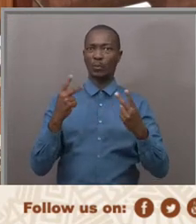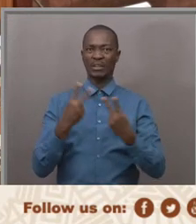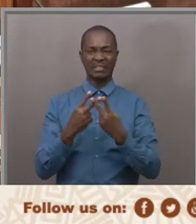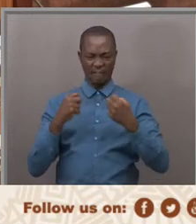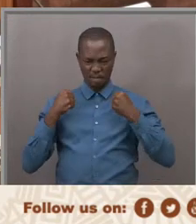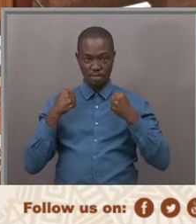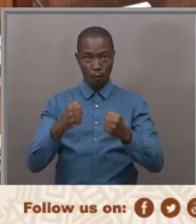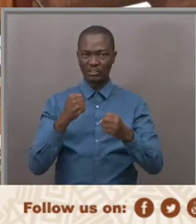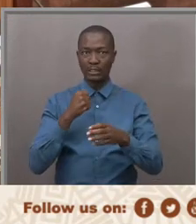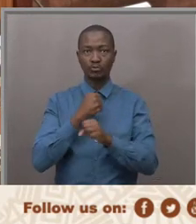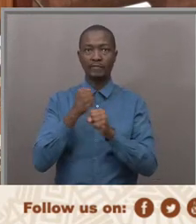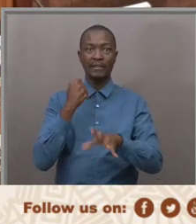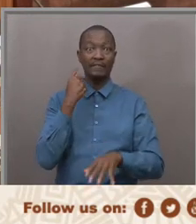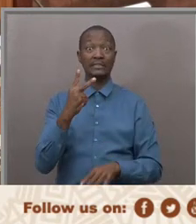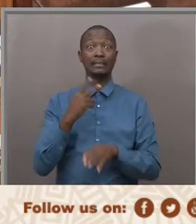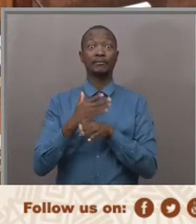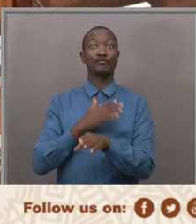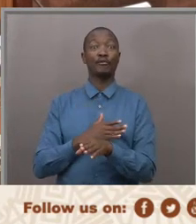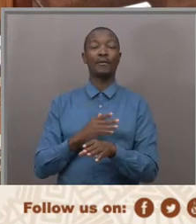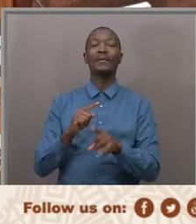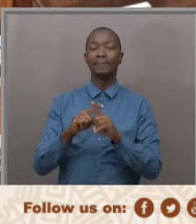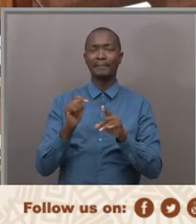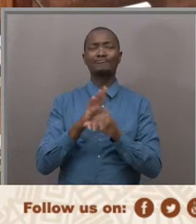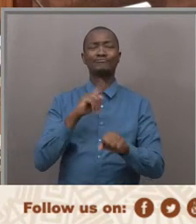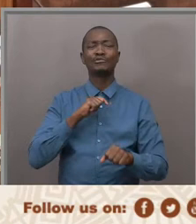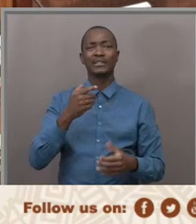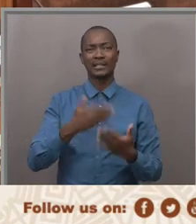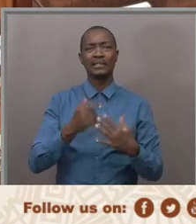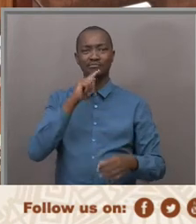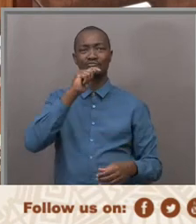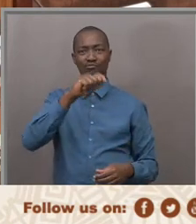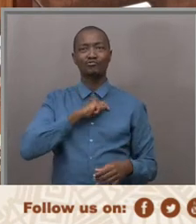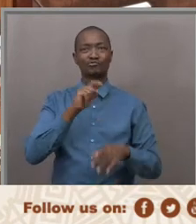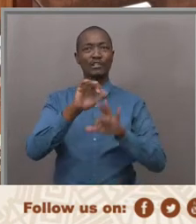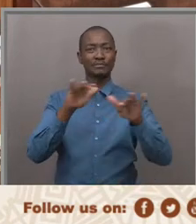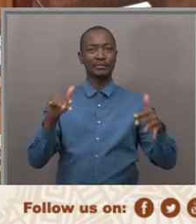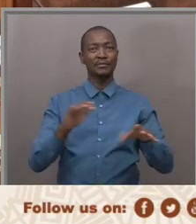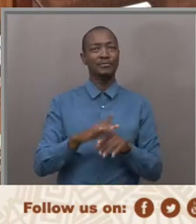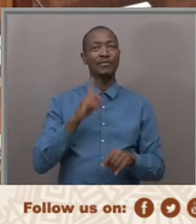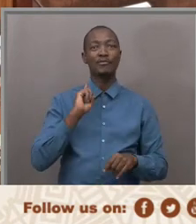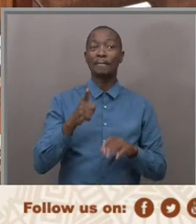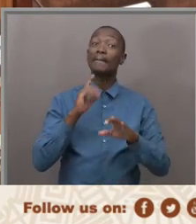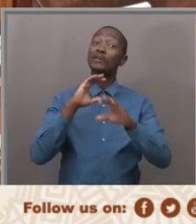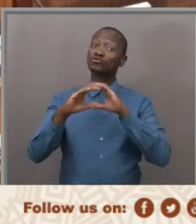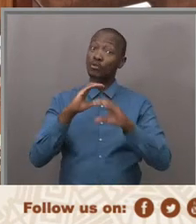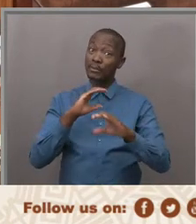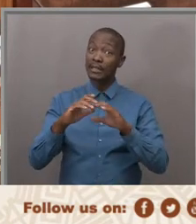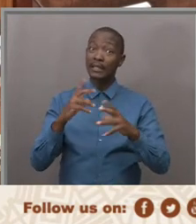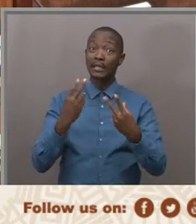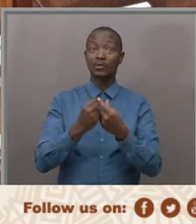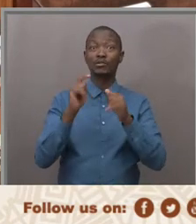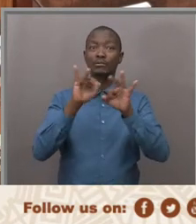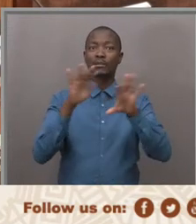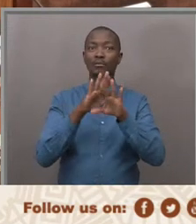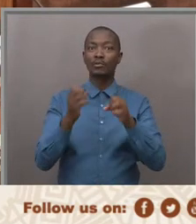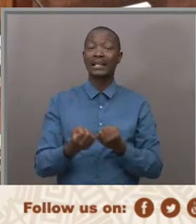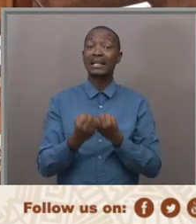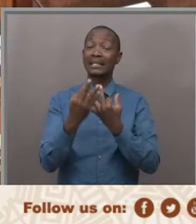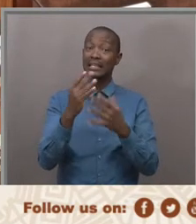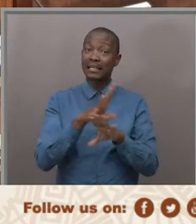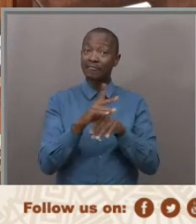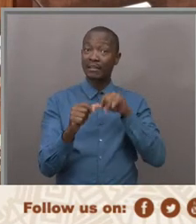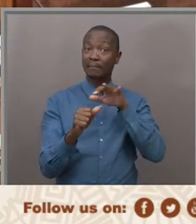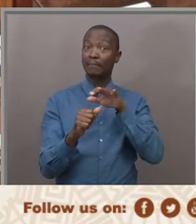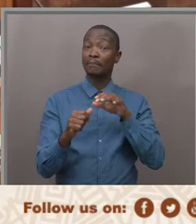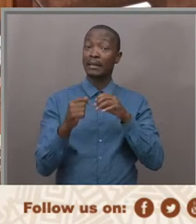seen before. But we can trust people, and we must communicate with people and give them information. That's one important thing